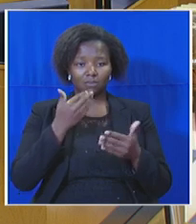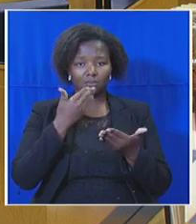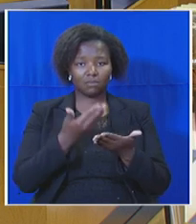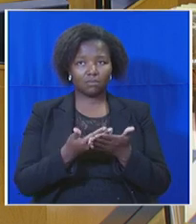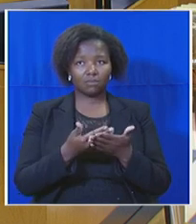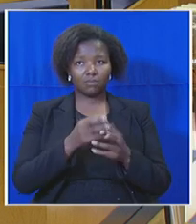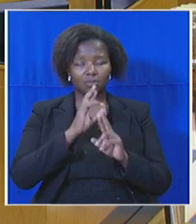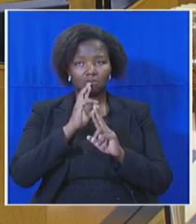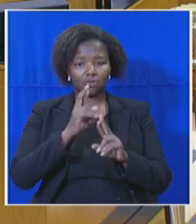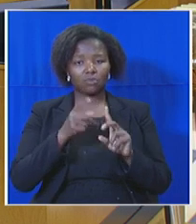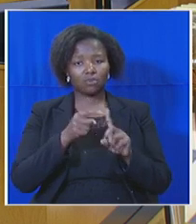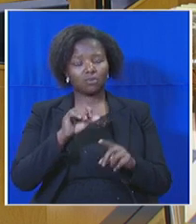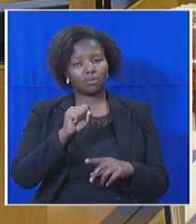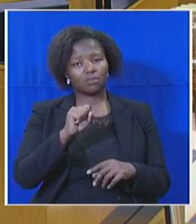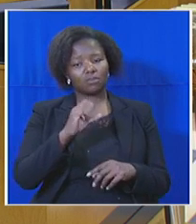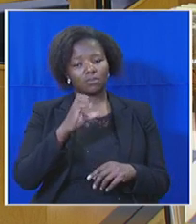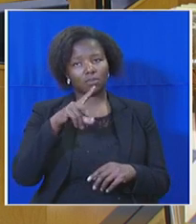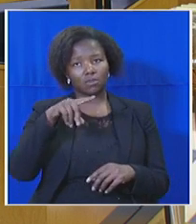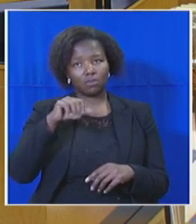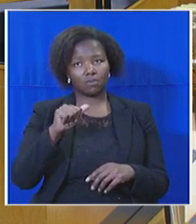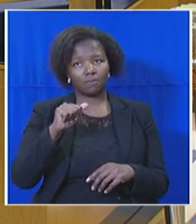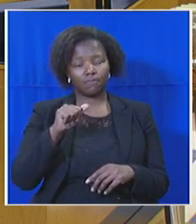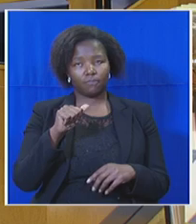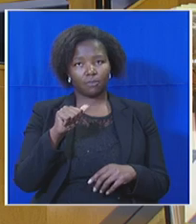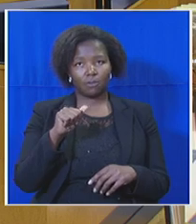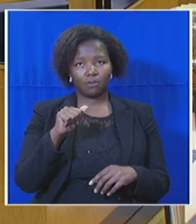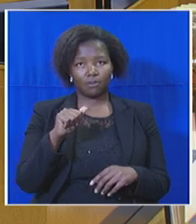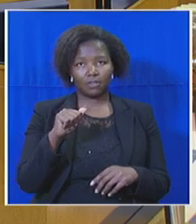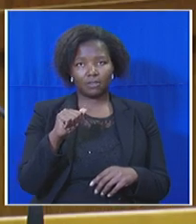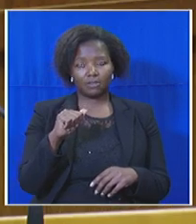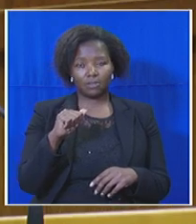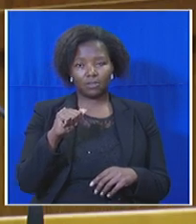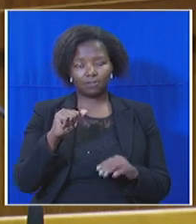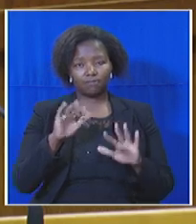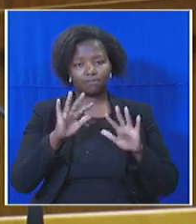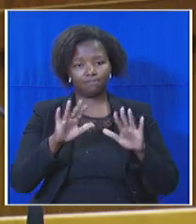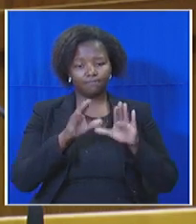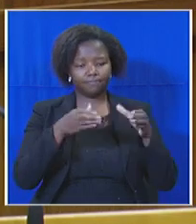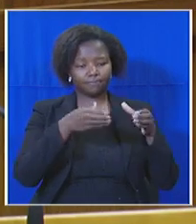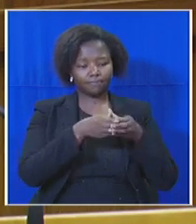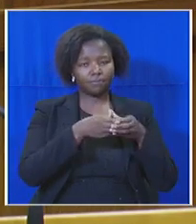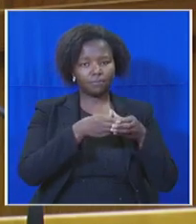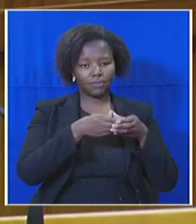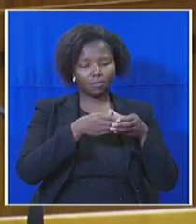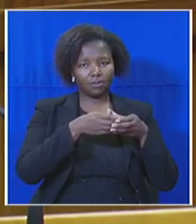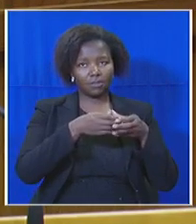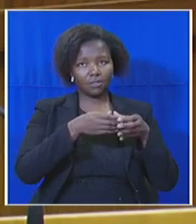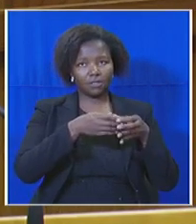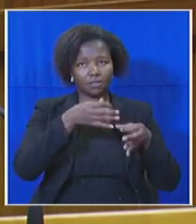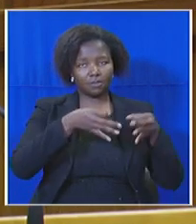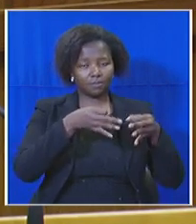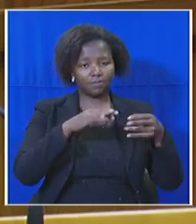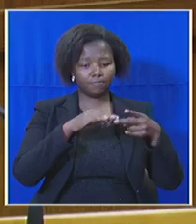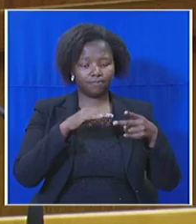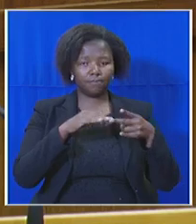Public Accounts. These deal with the annual reports of the third-party fund and the Department of Water Affairs